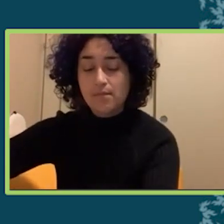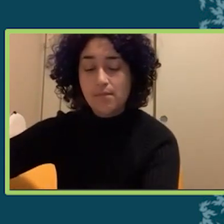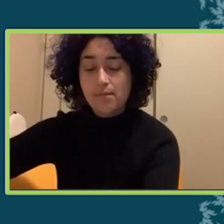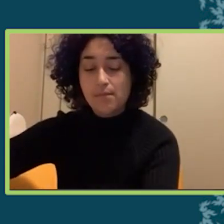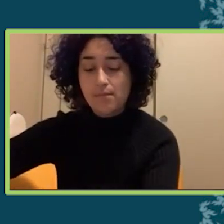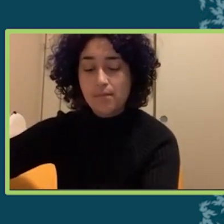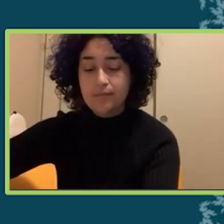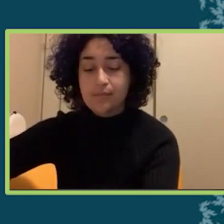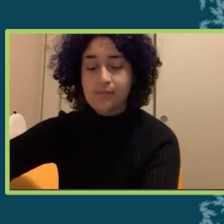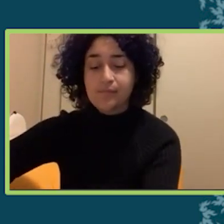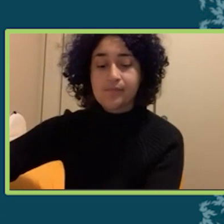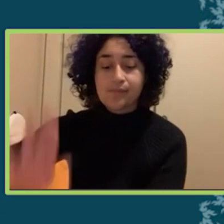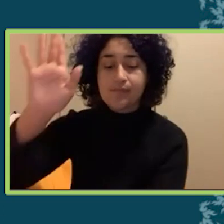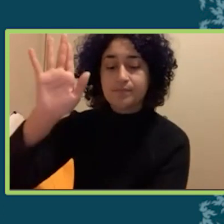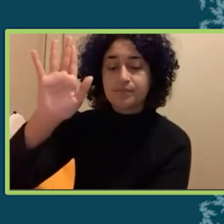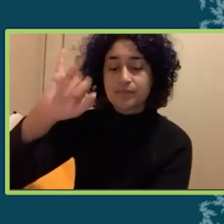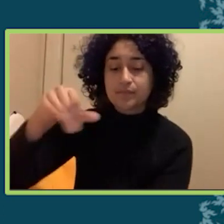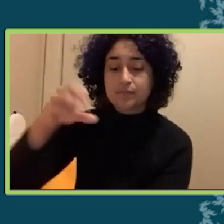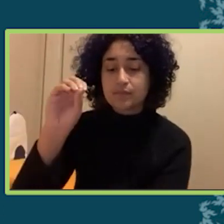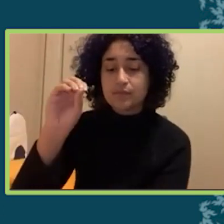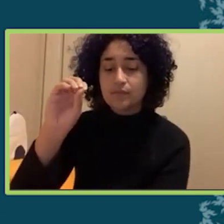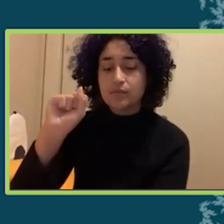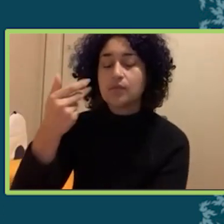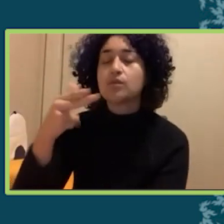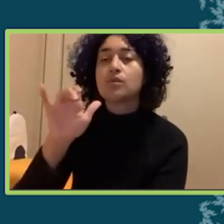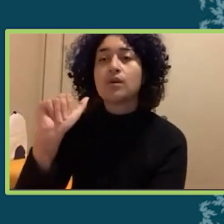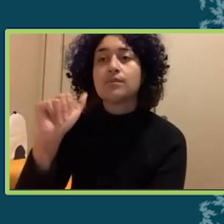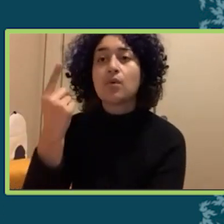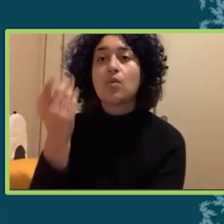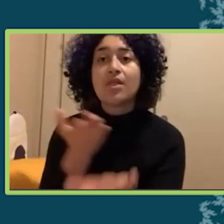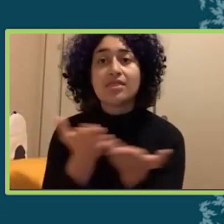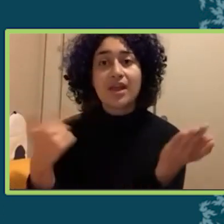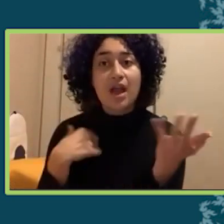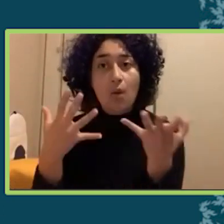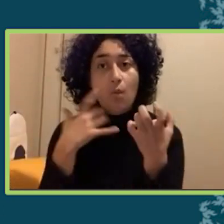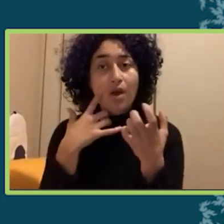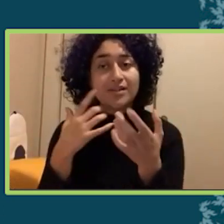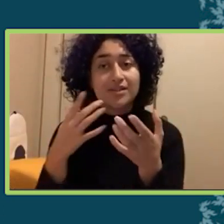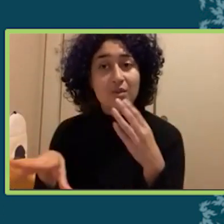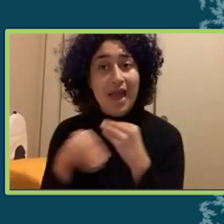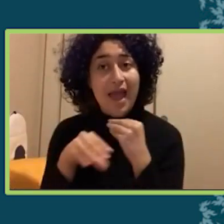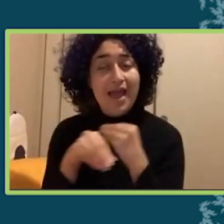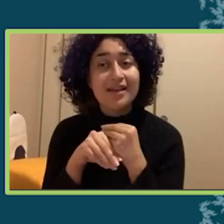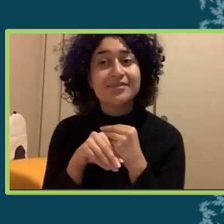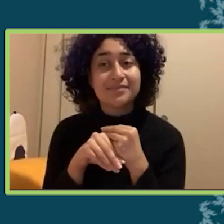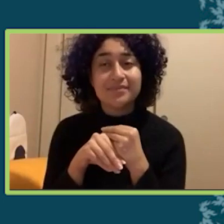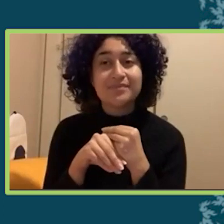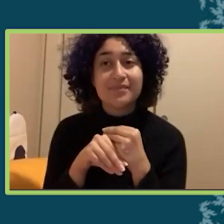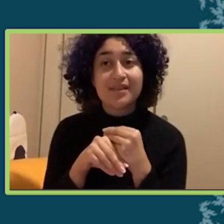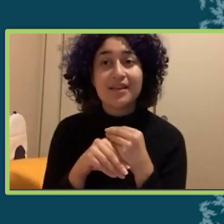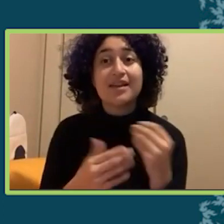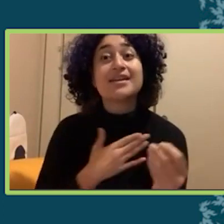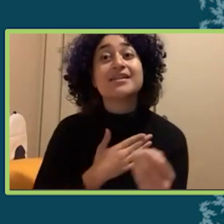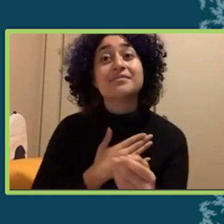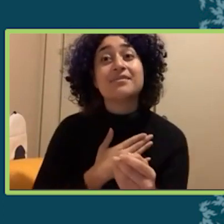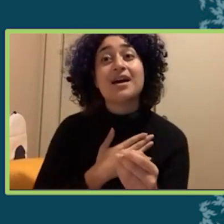Oh, Joshua. I was gonna say, this is Josh. And one thing I just want to add, just anecdotally. So as my profile states,